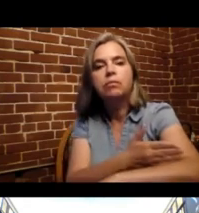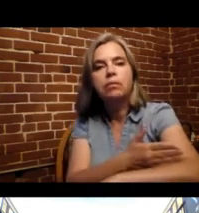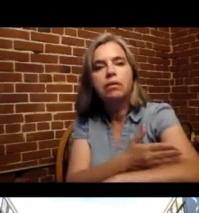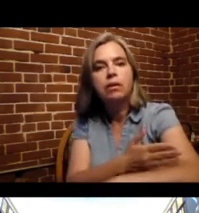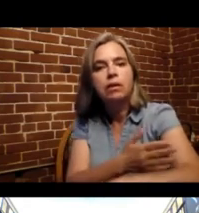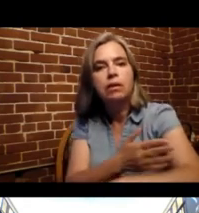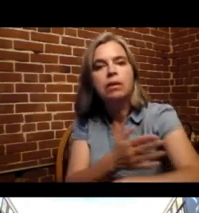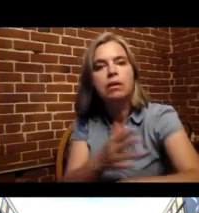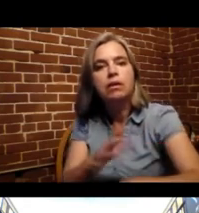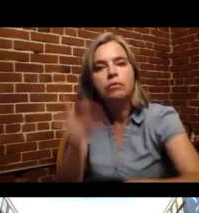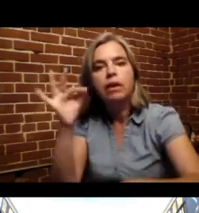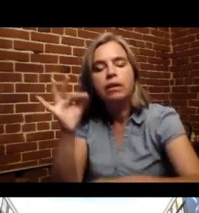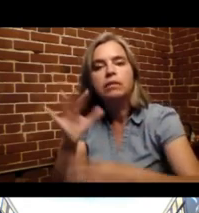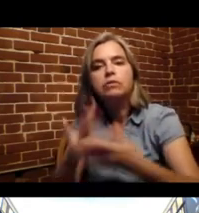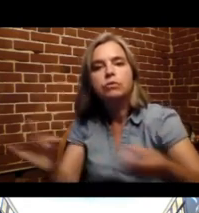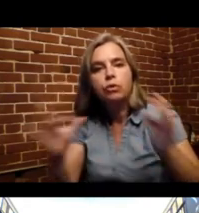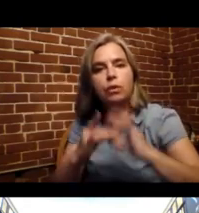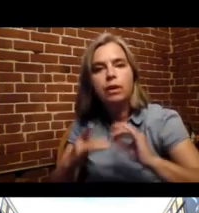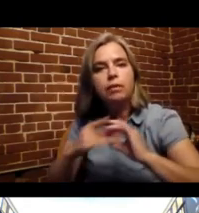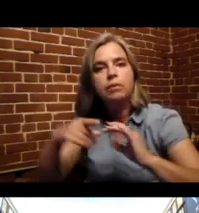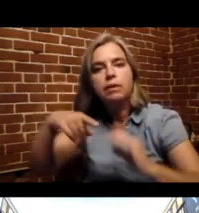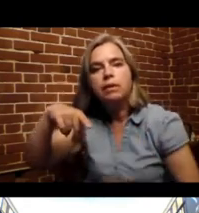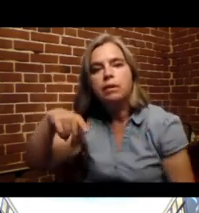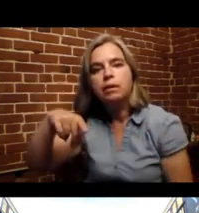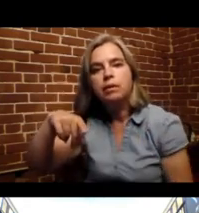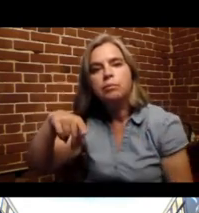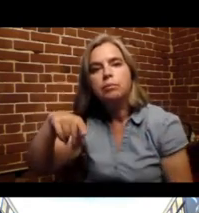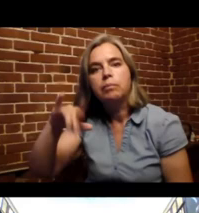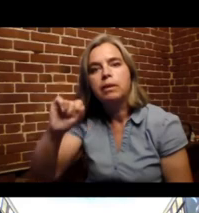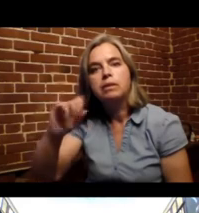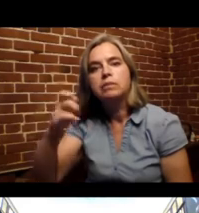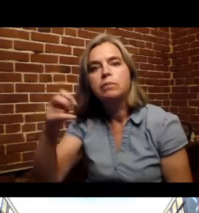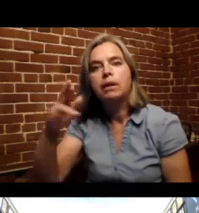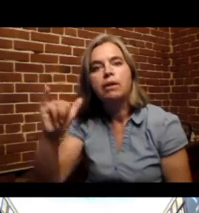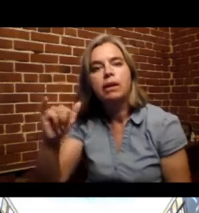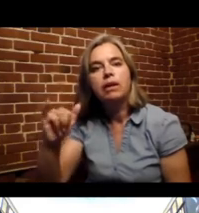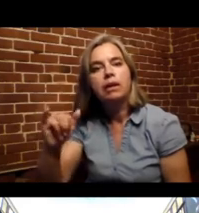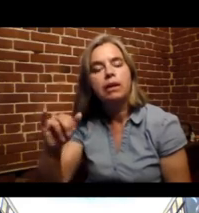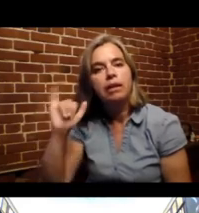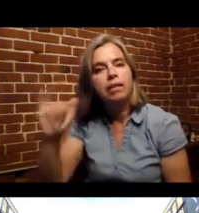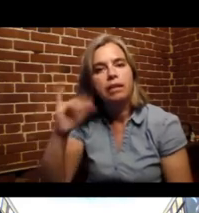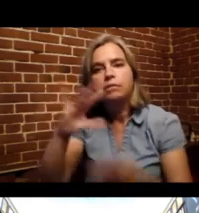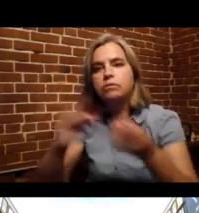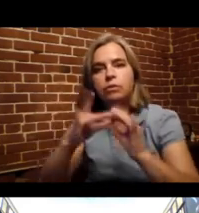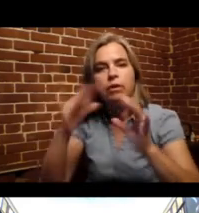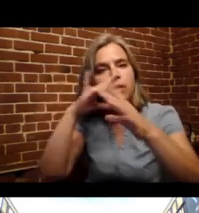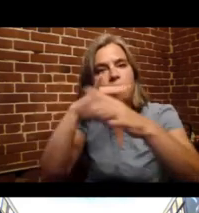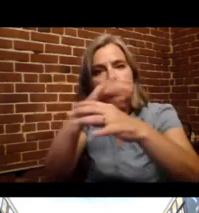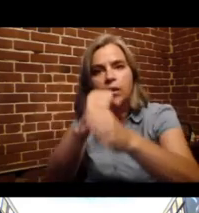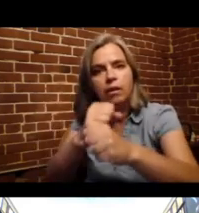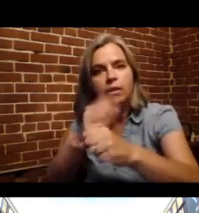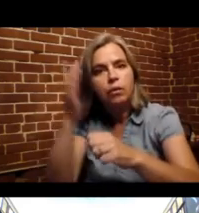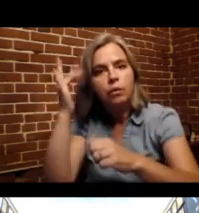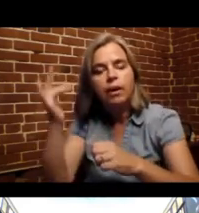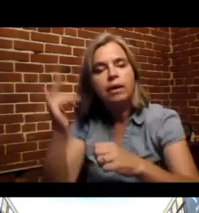story of Pillsbury, and we are really fascinated by it because it really makes